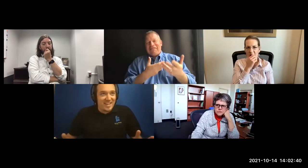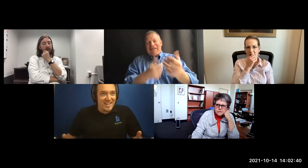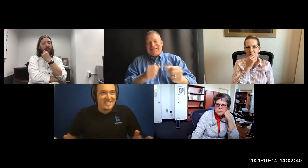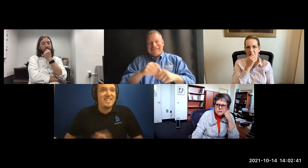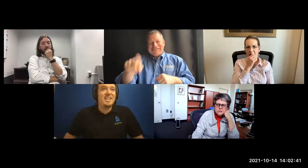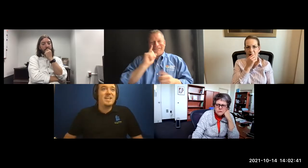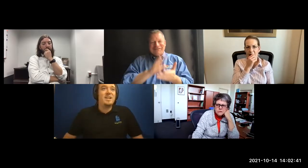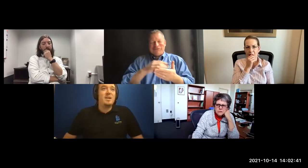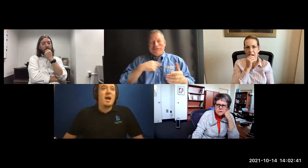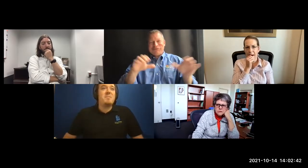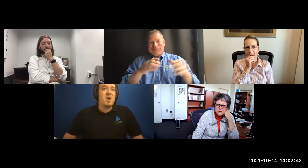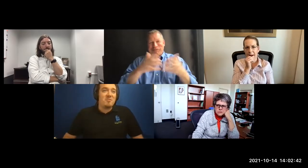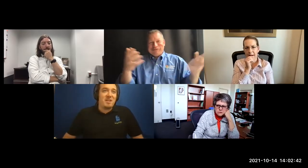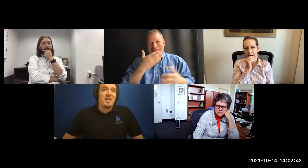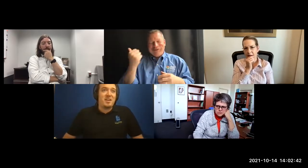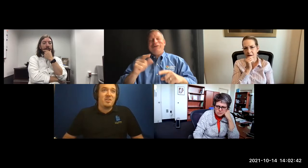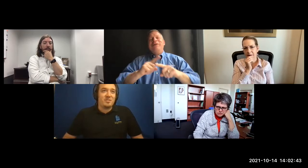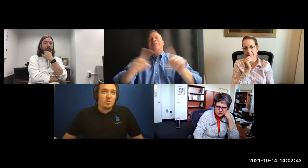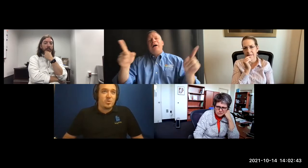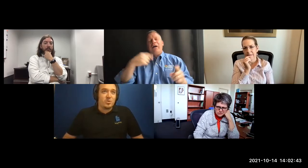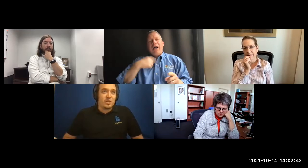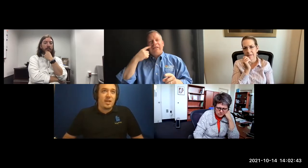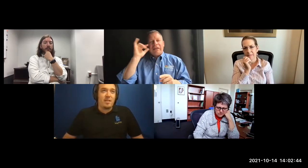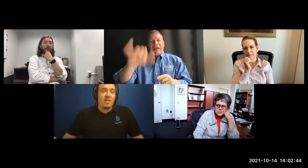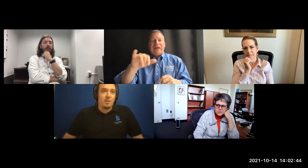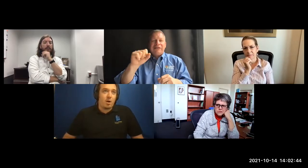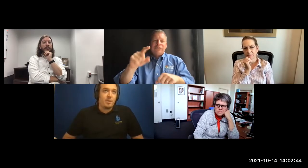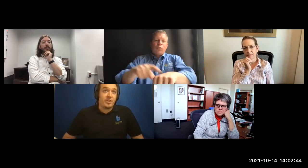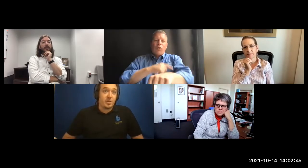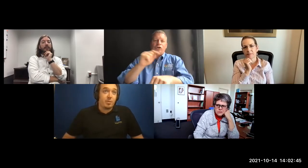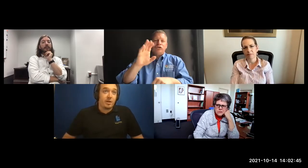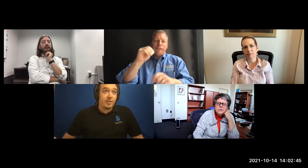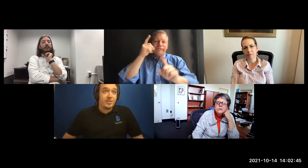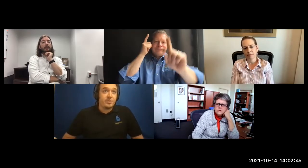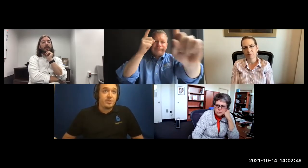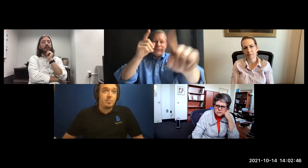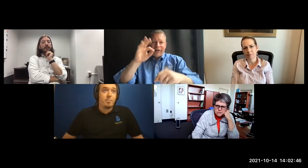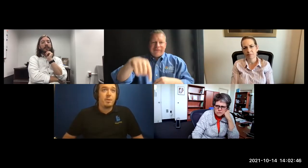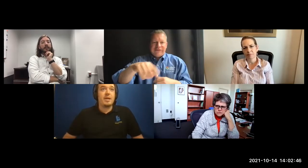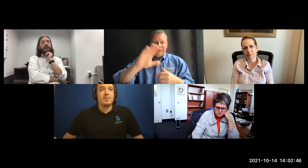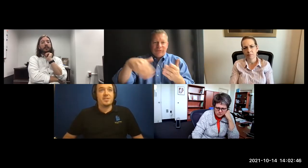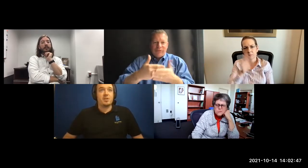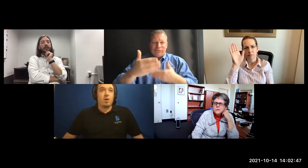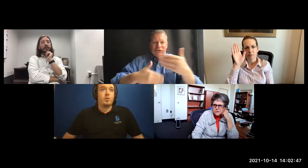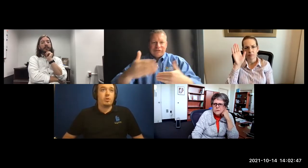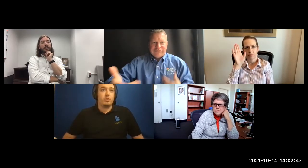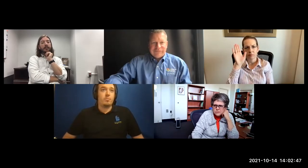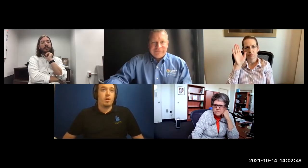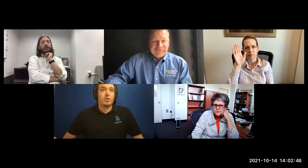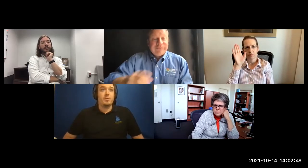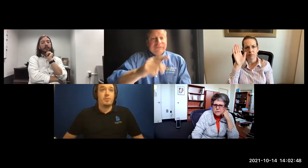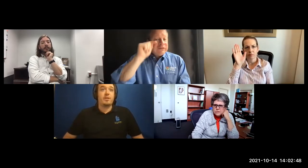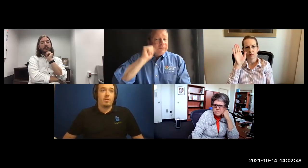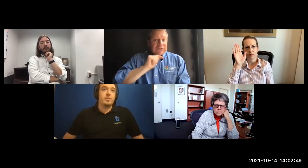that's not the case. I am confident in our deaf schools and our ability to do better for these students. But again, this is a